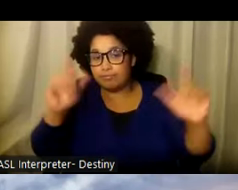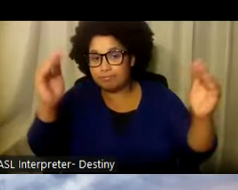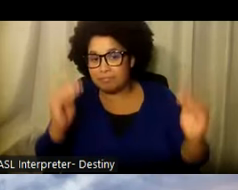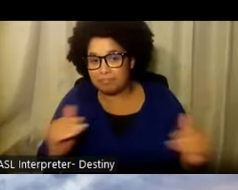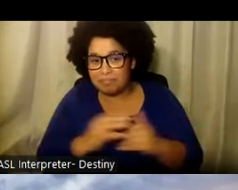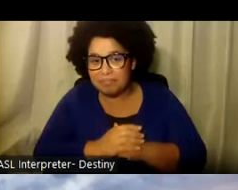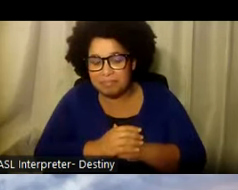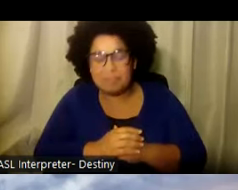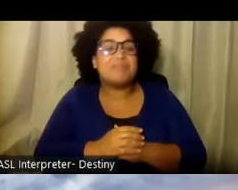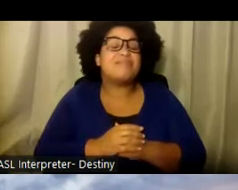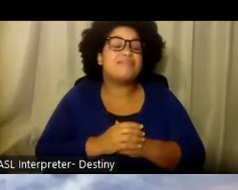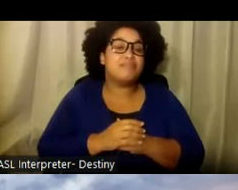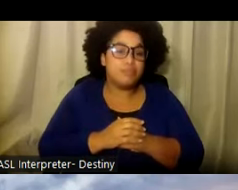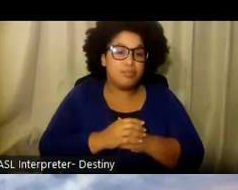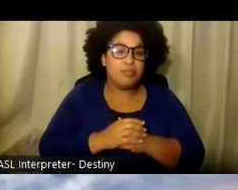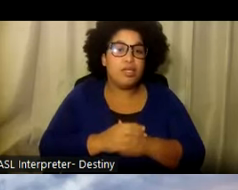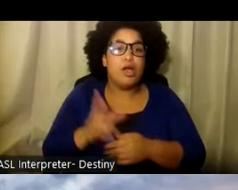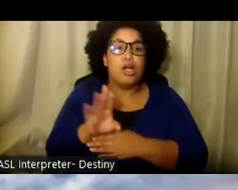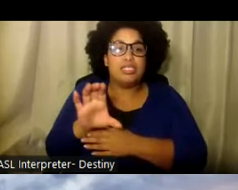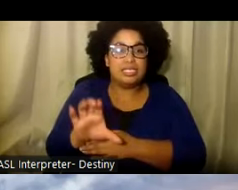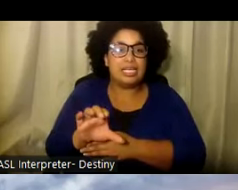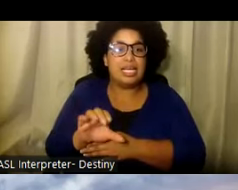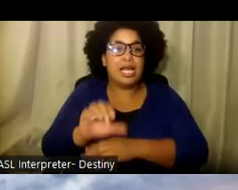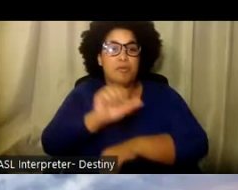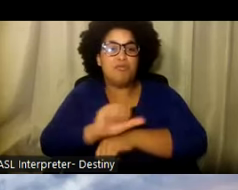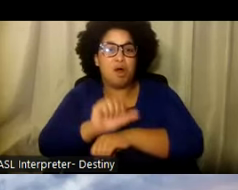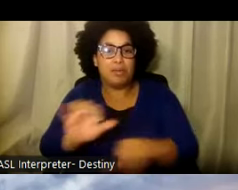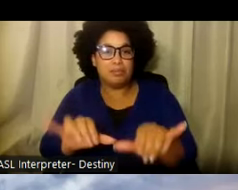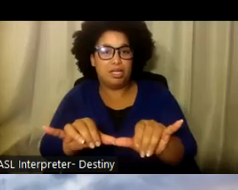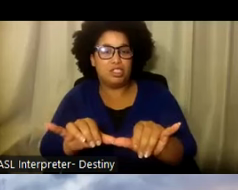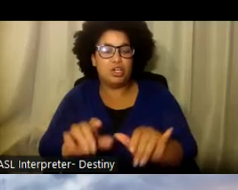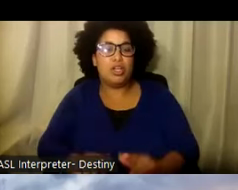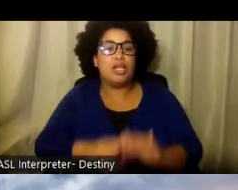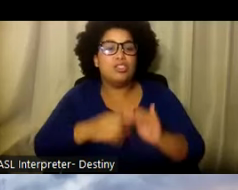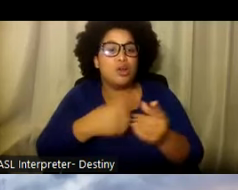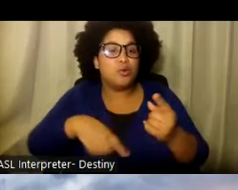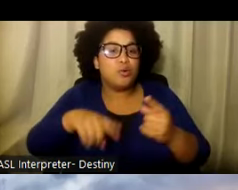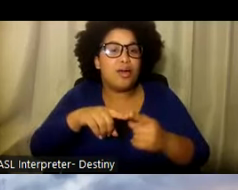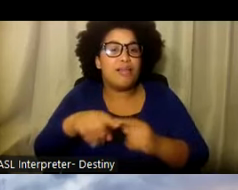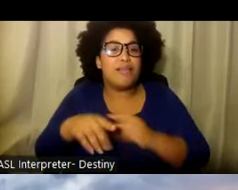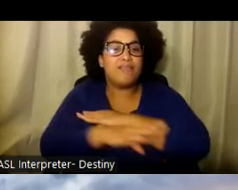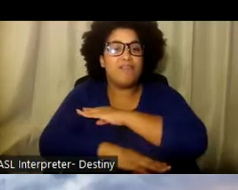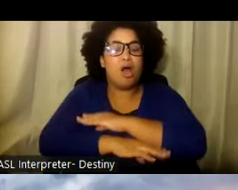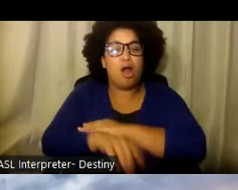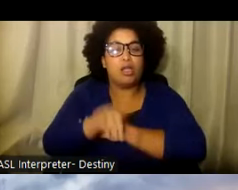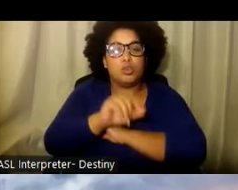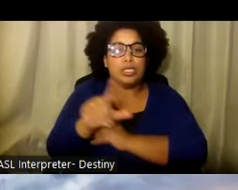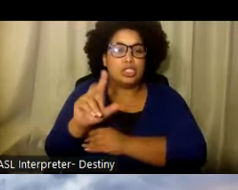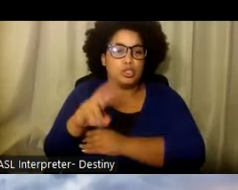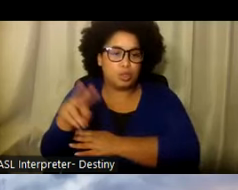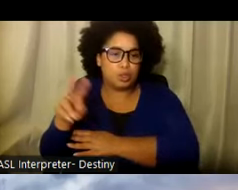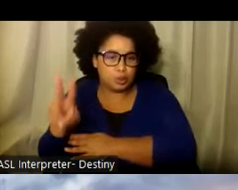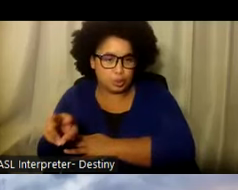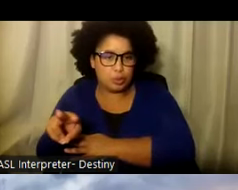Regional center performance measures were launched in the fall of 2022. Aligned with the focus areas of the